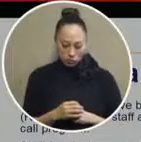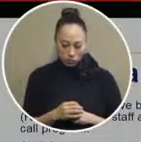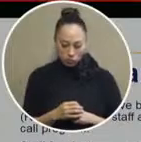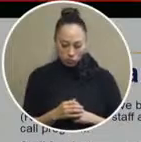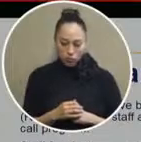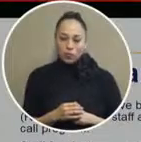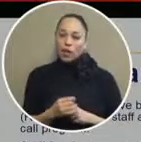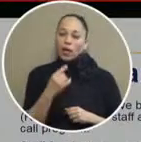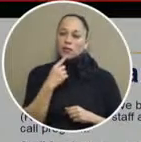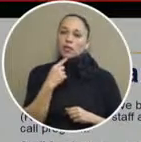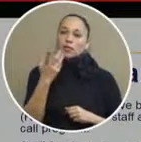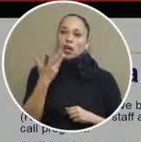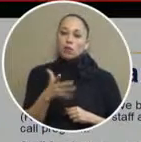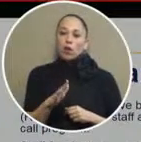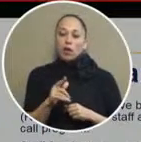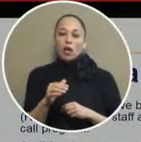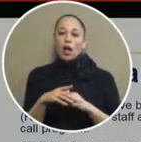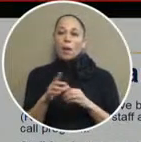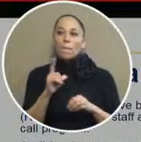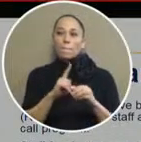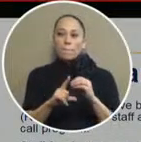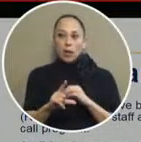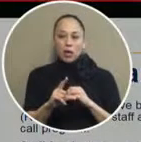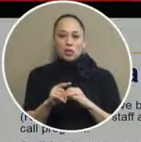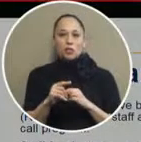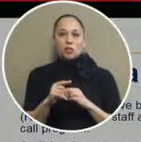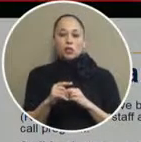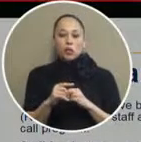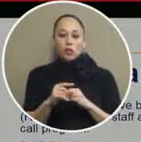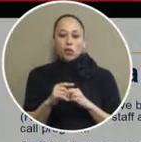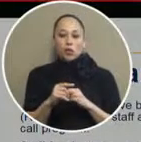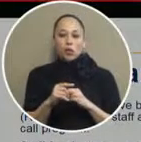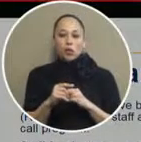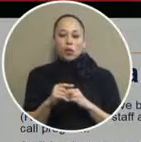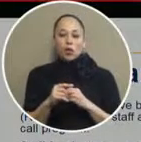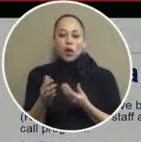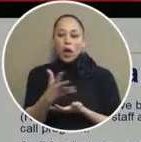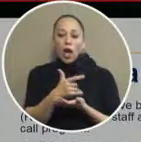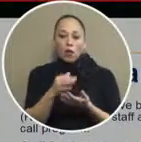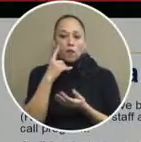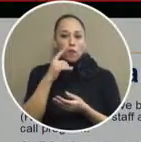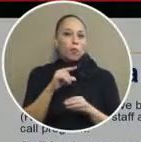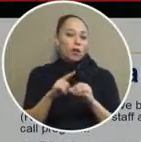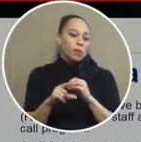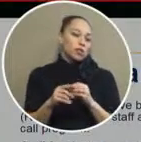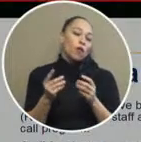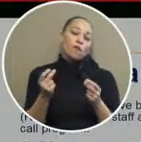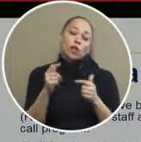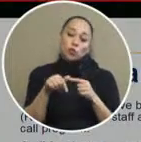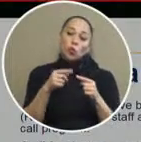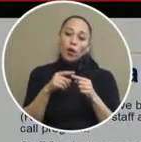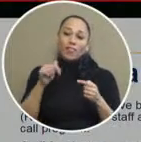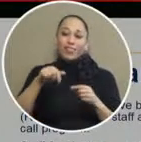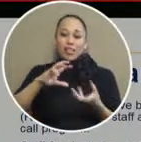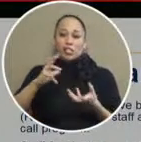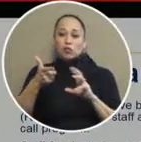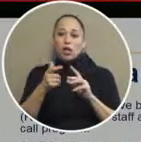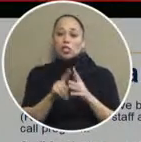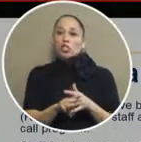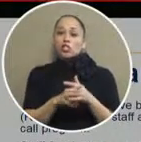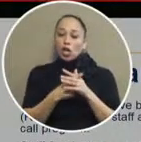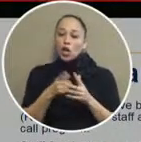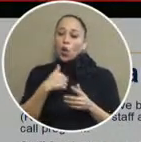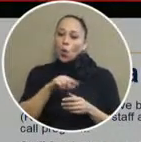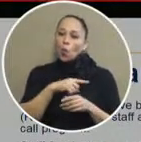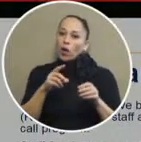I mentioned already El Pasoans caring for El Pasoans. Immediately when this crisis began,